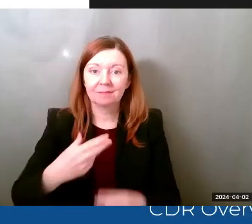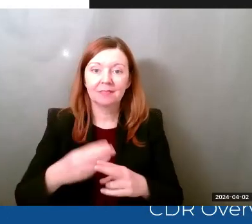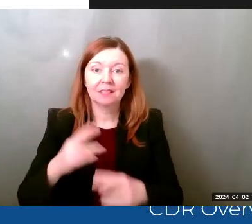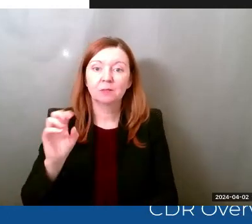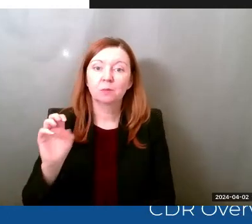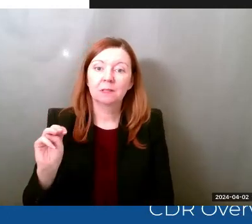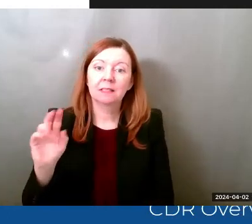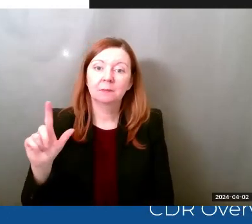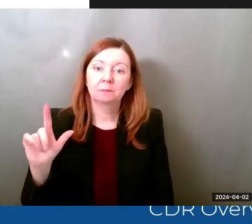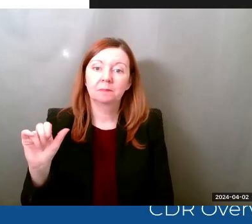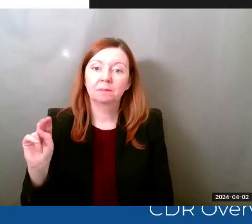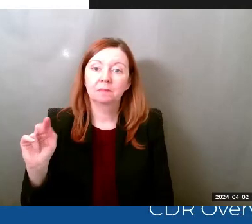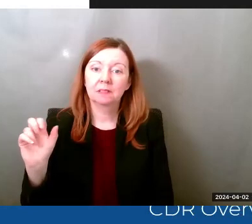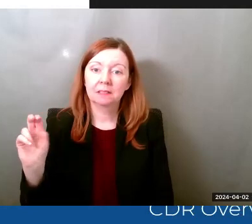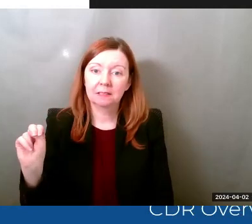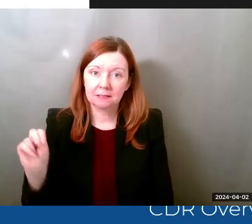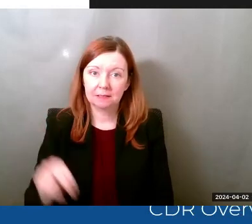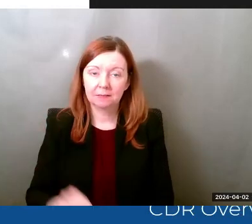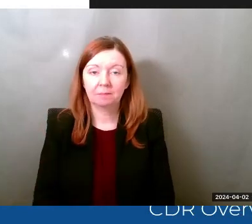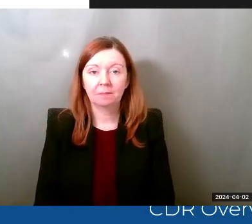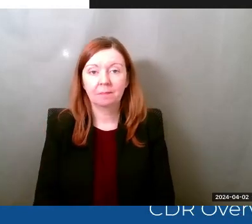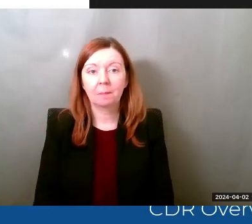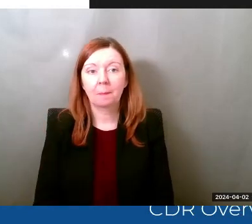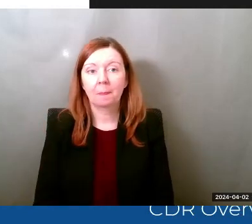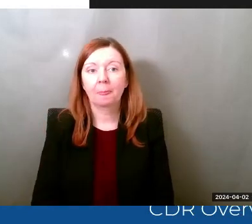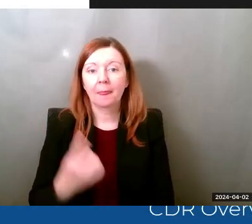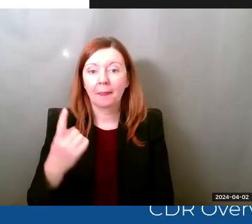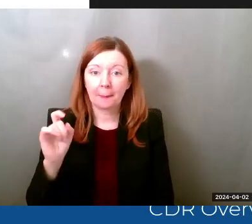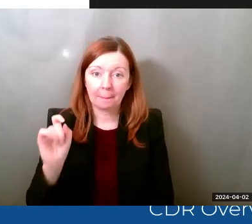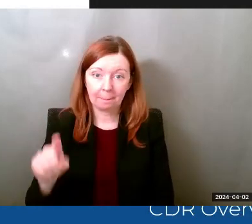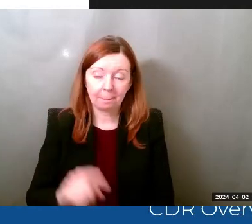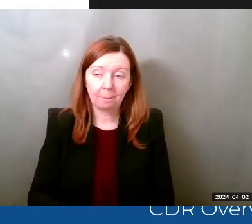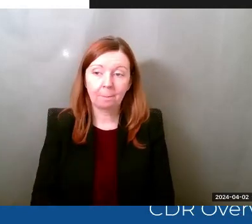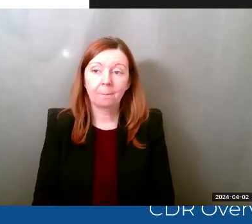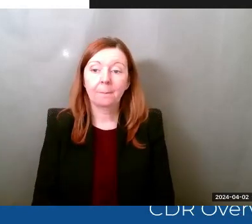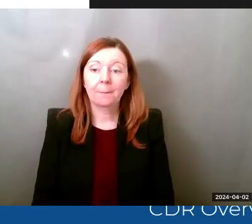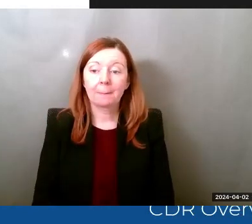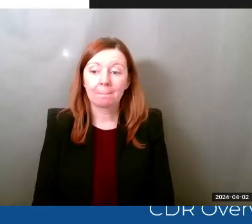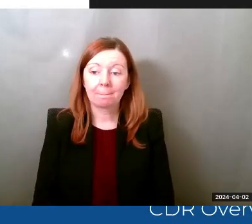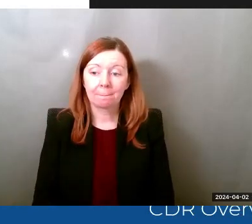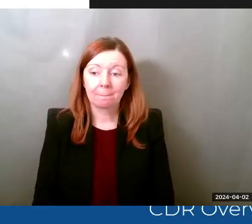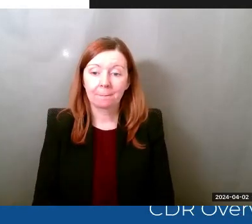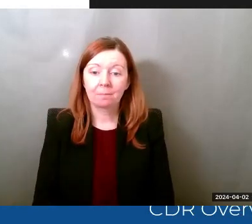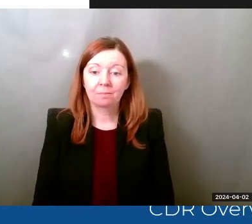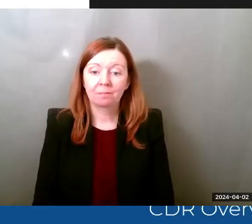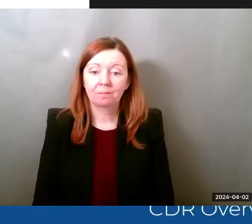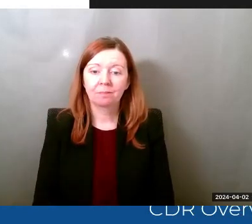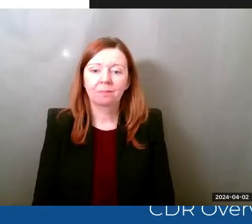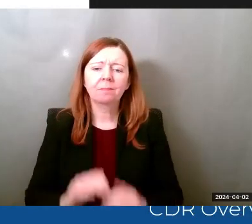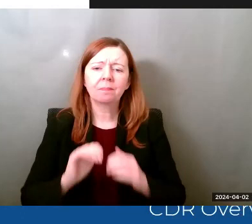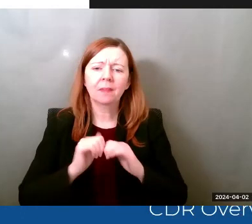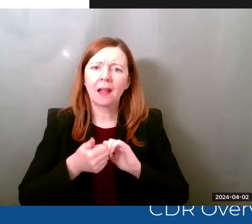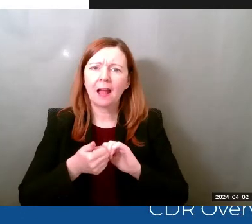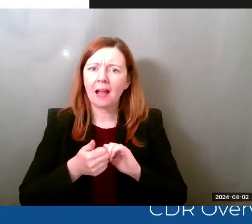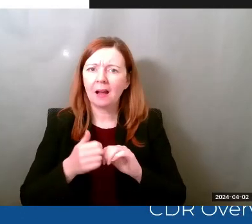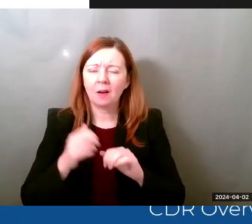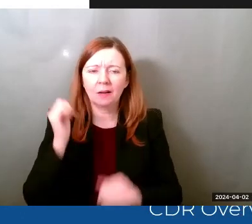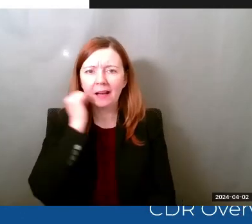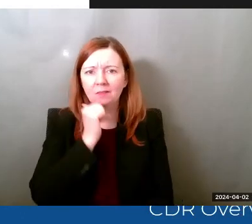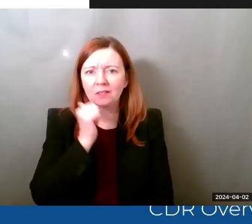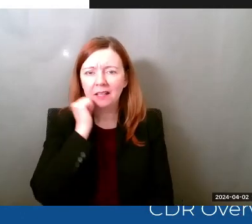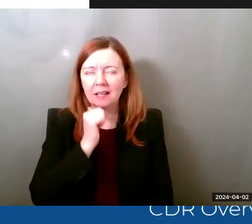Linton. Yes. And one question I have is how would